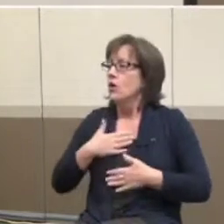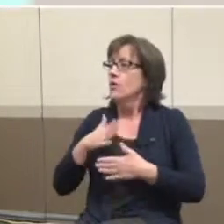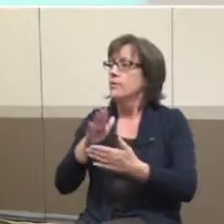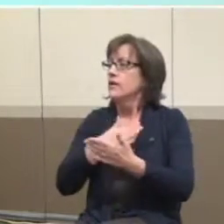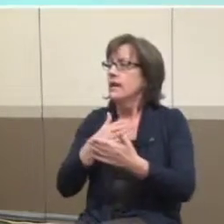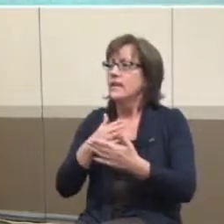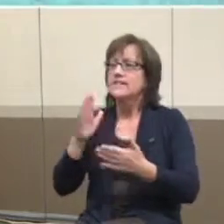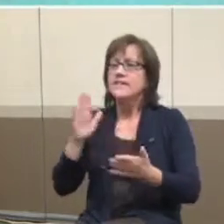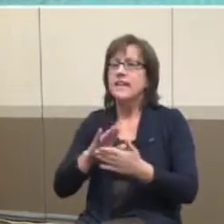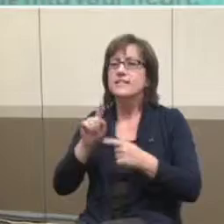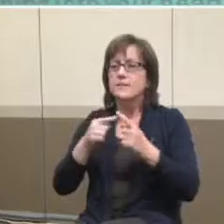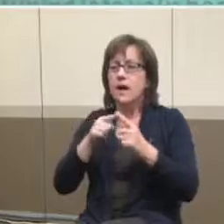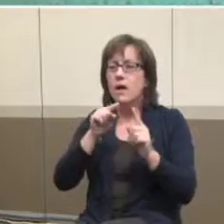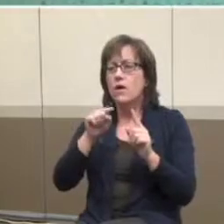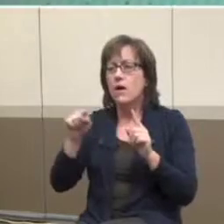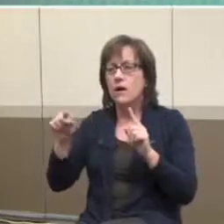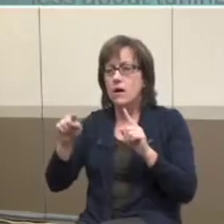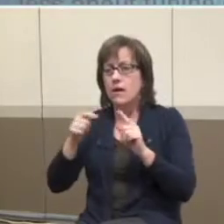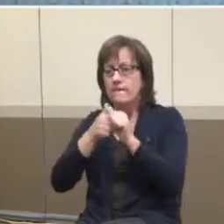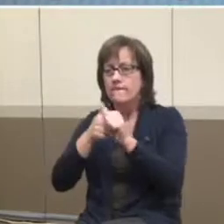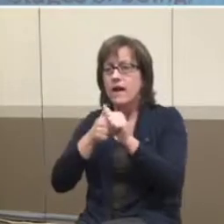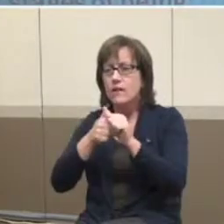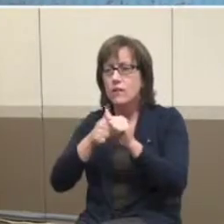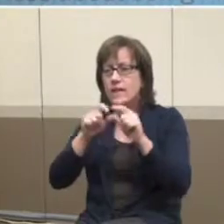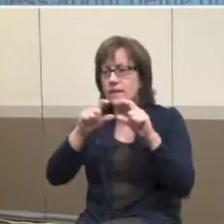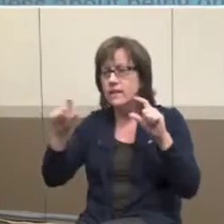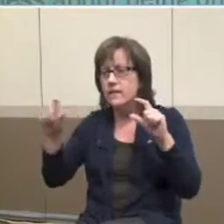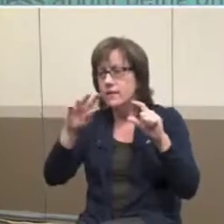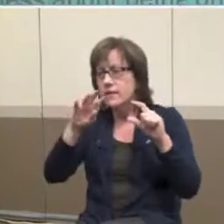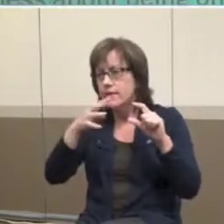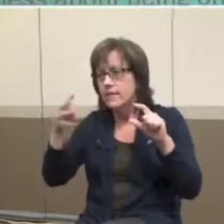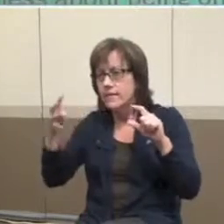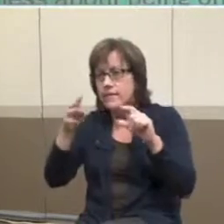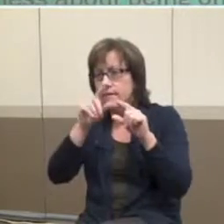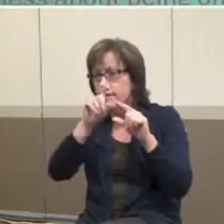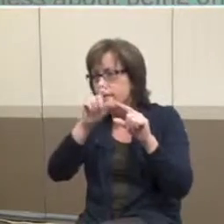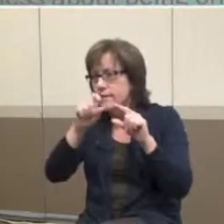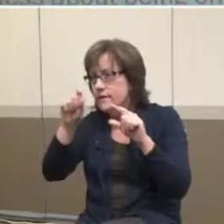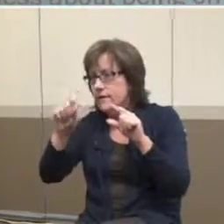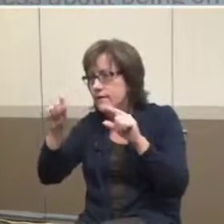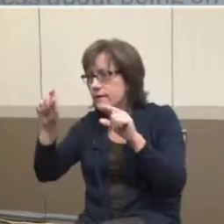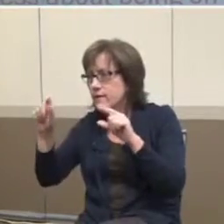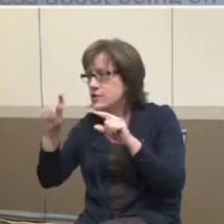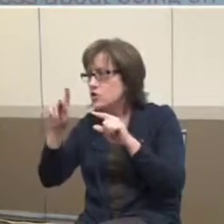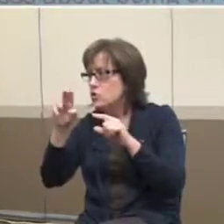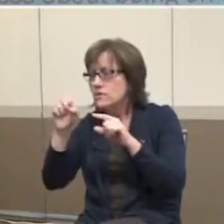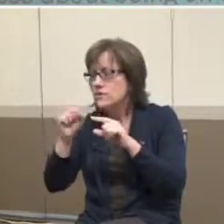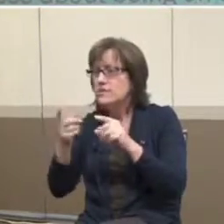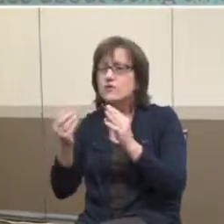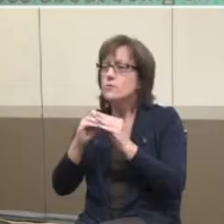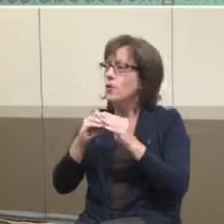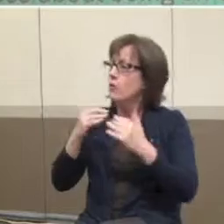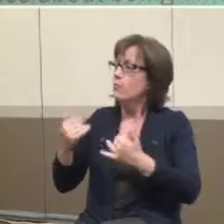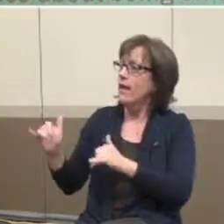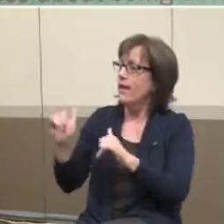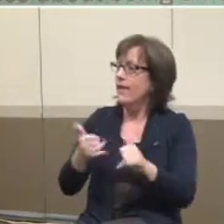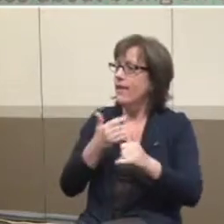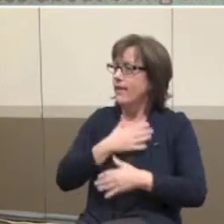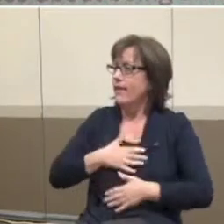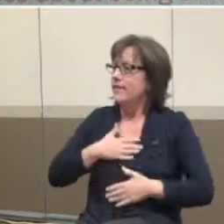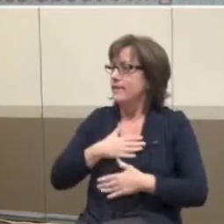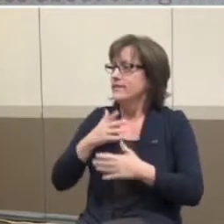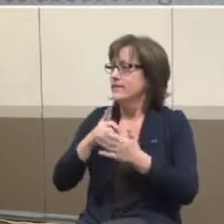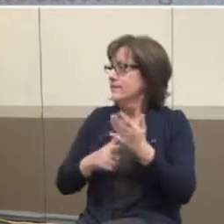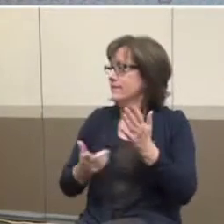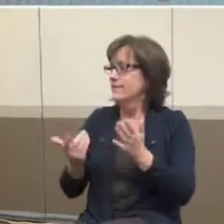about playing tunes and more about tuning into our playfulness. Less about recreating what others